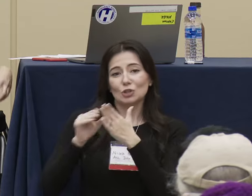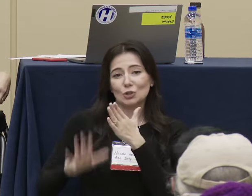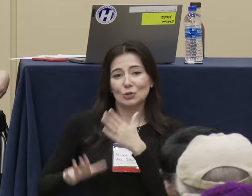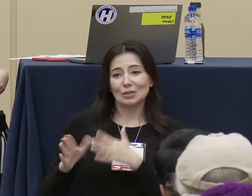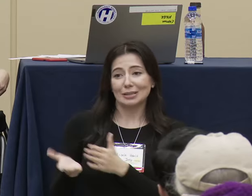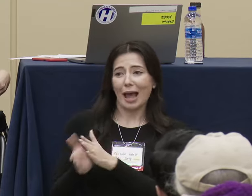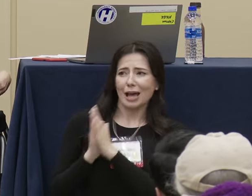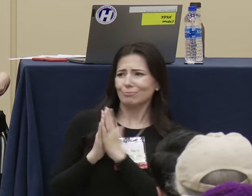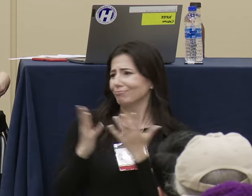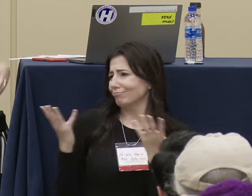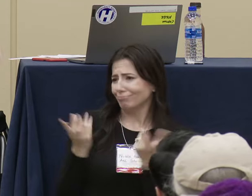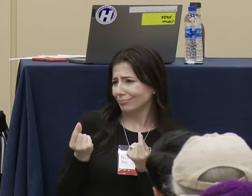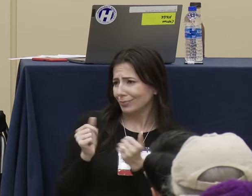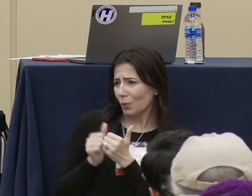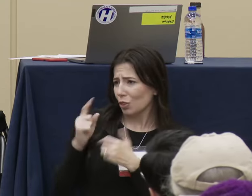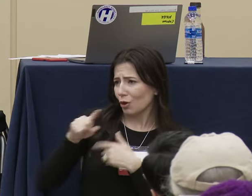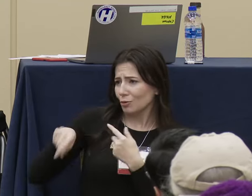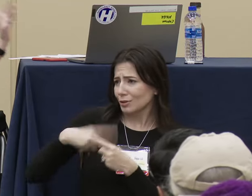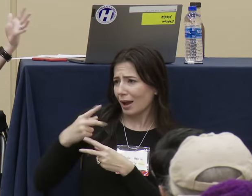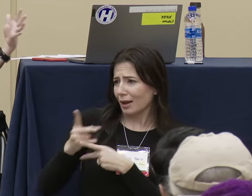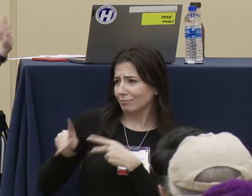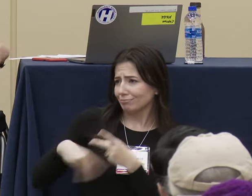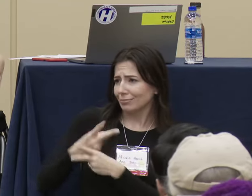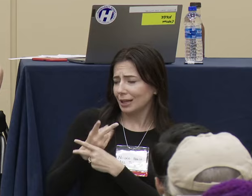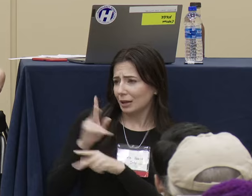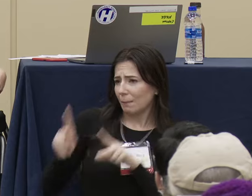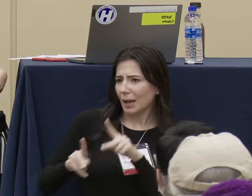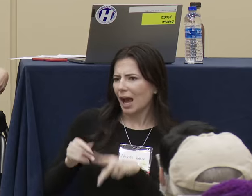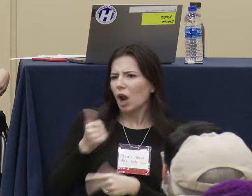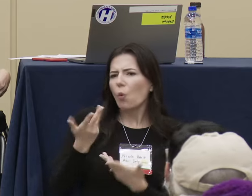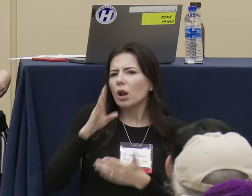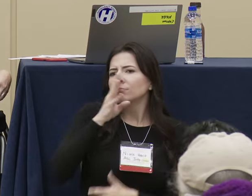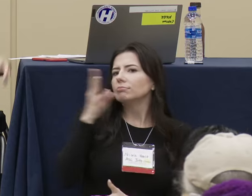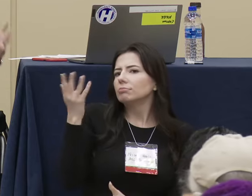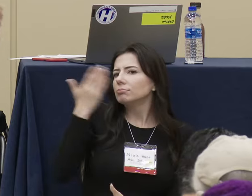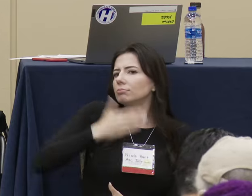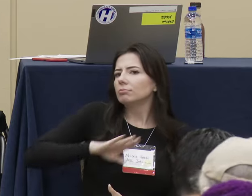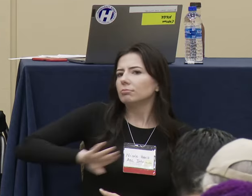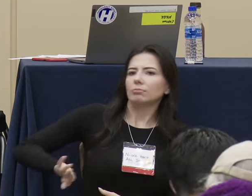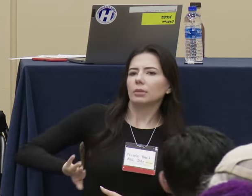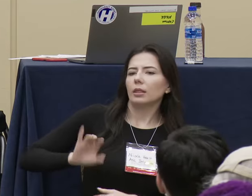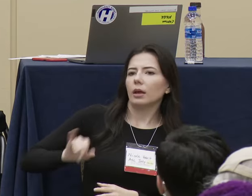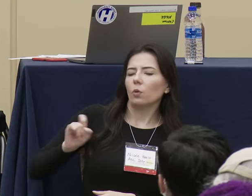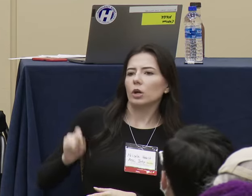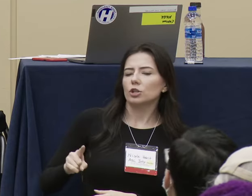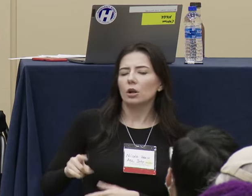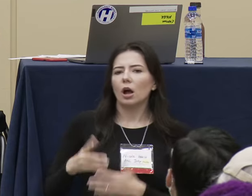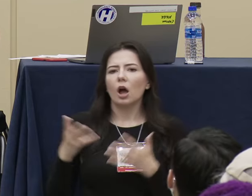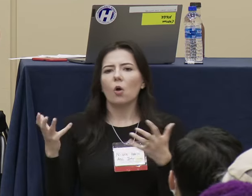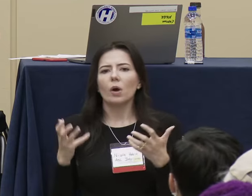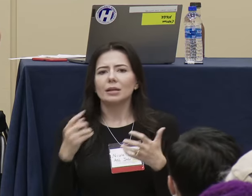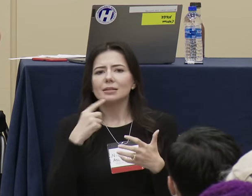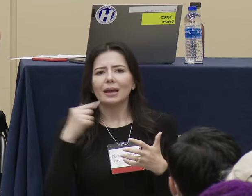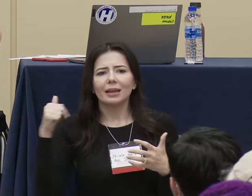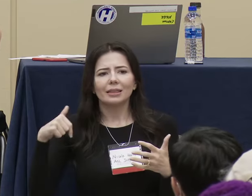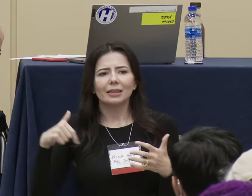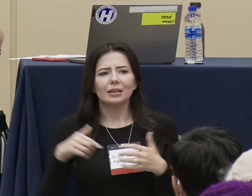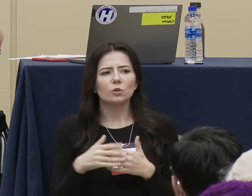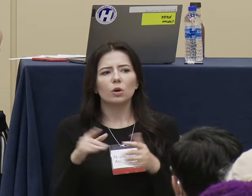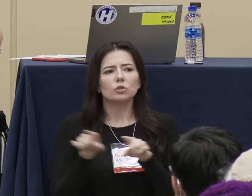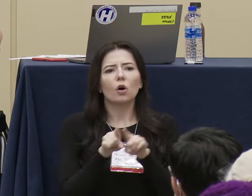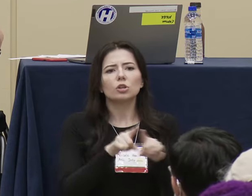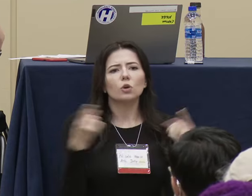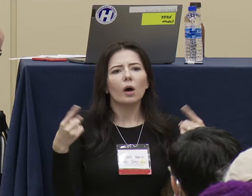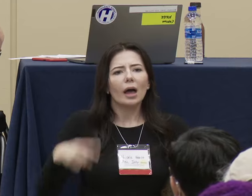killers? So I don't want to kind of divert that question, but I just want to say that this is also happens in the